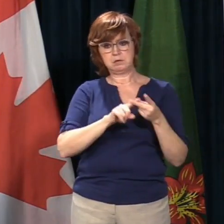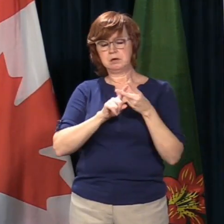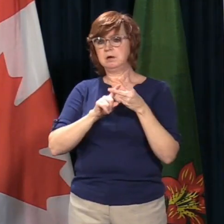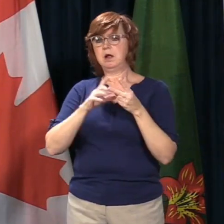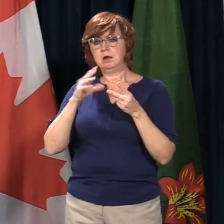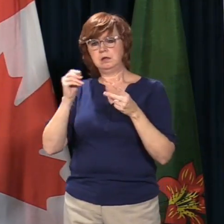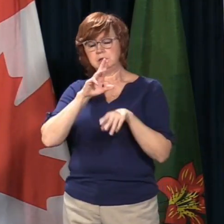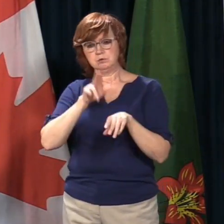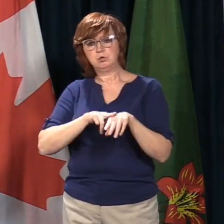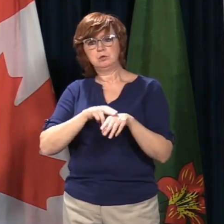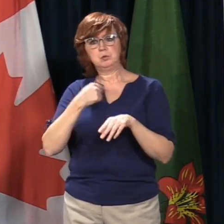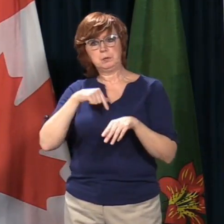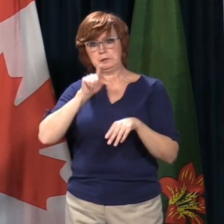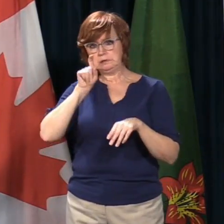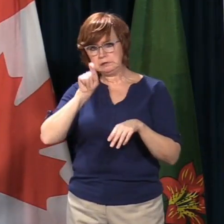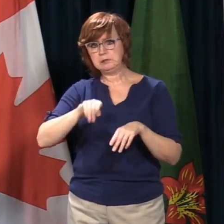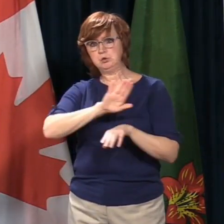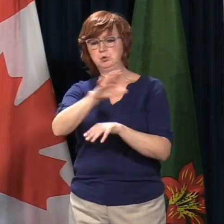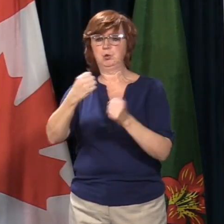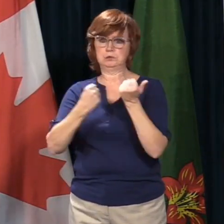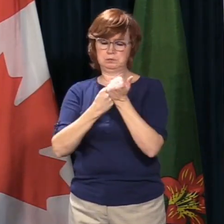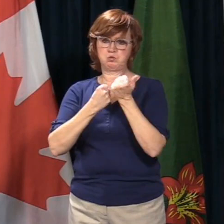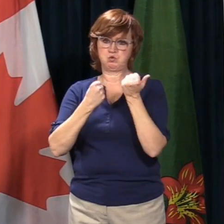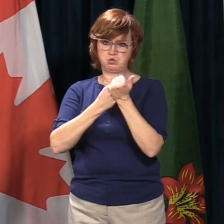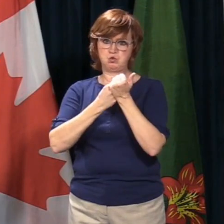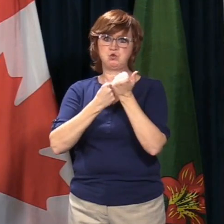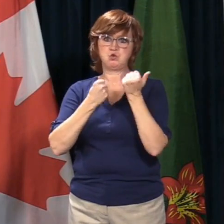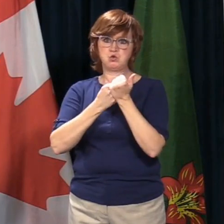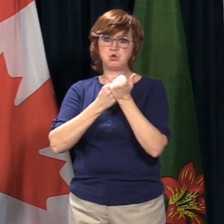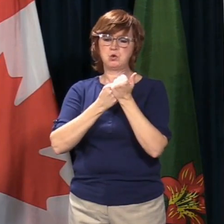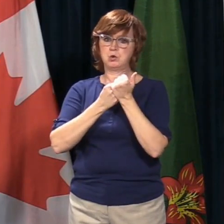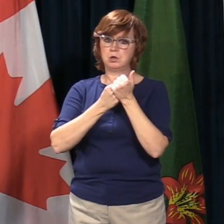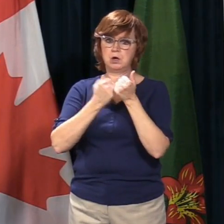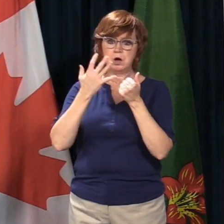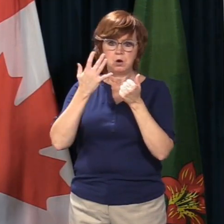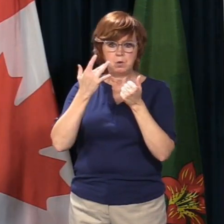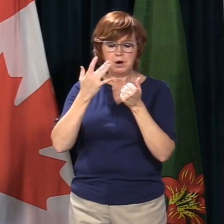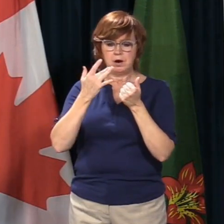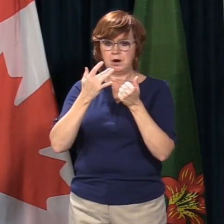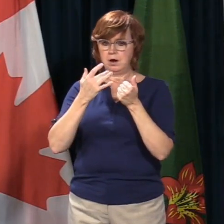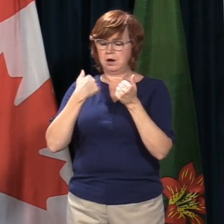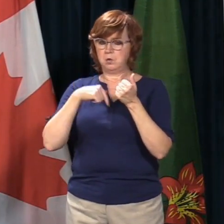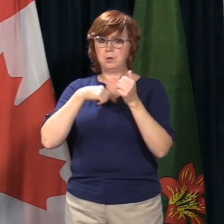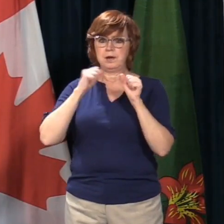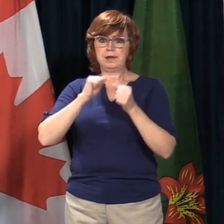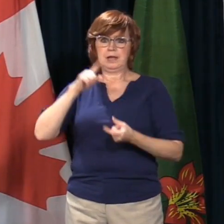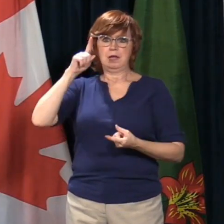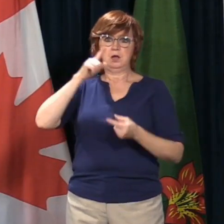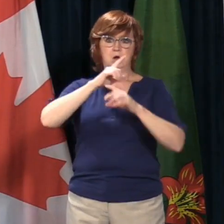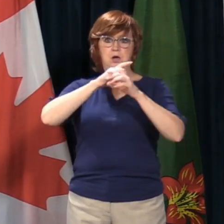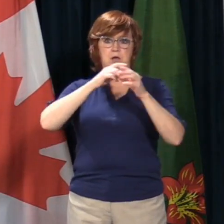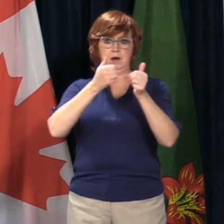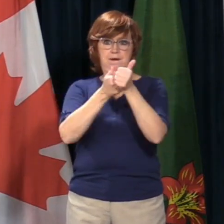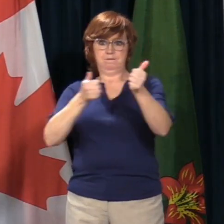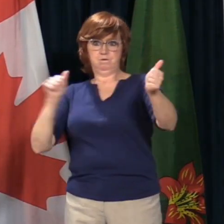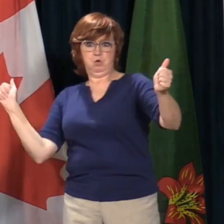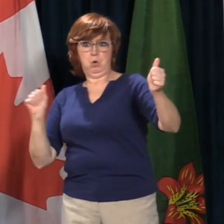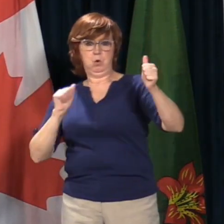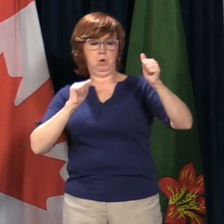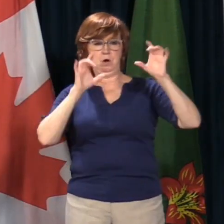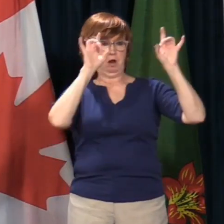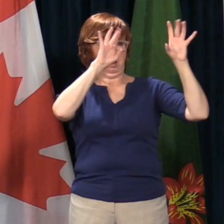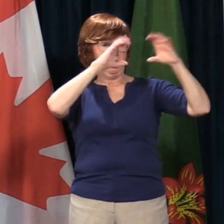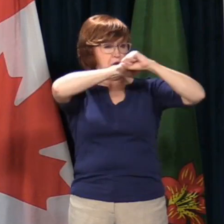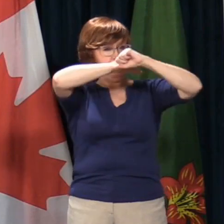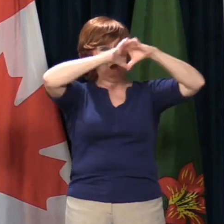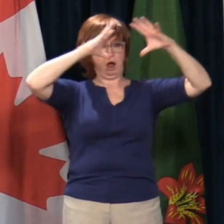of what scenario we face. Please stay vigilant so that we can avoid the worst case scenario. We recognize this involves your